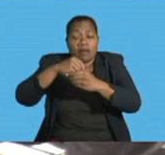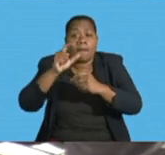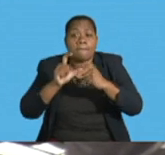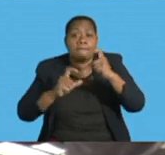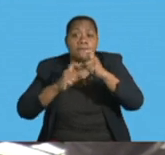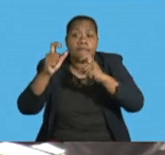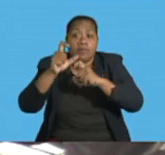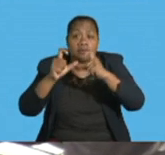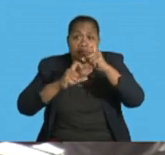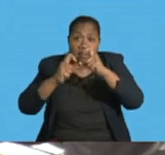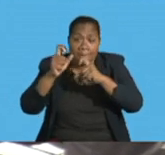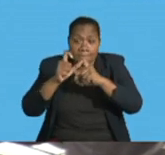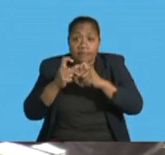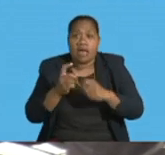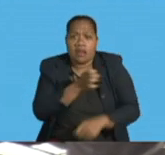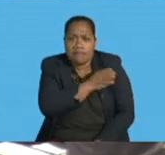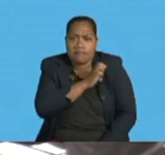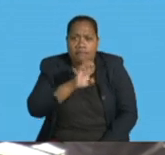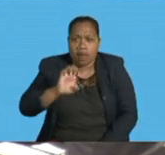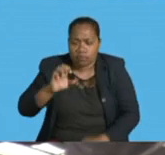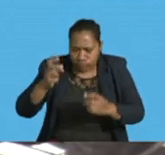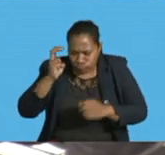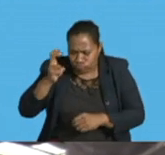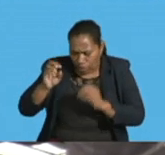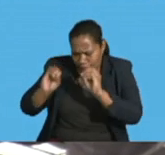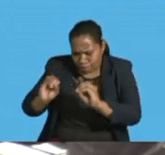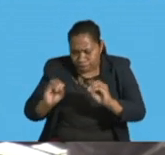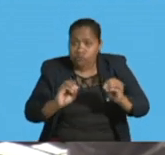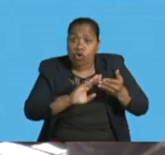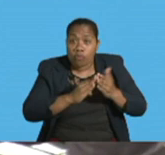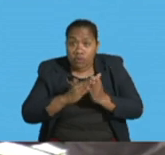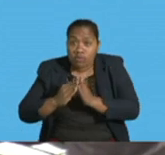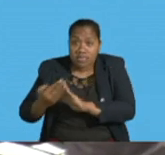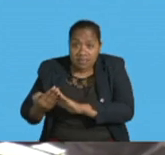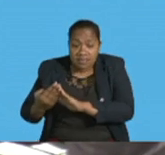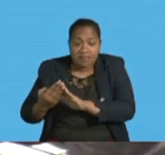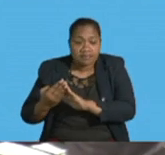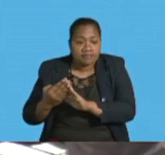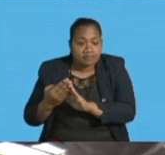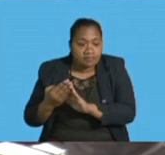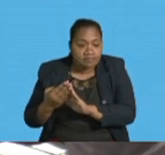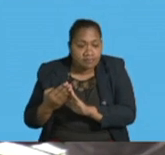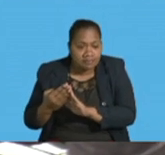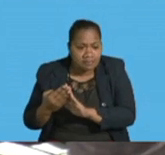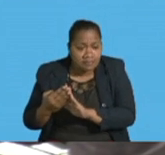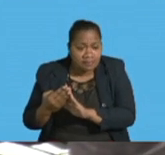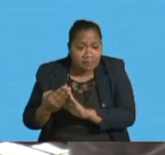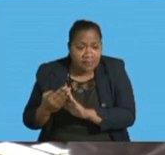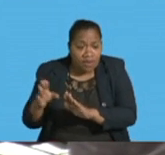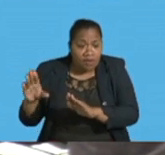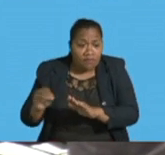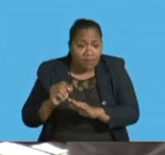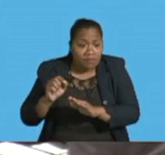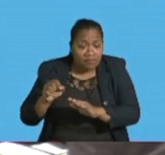and empowerment through training to communities on tree seed collection, raising and planting of seedlings. From the